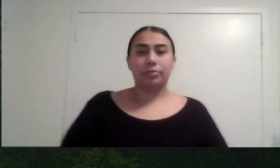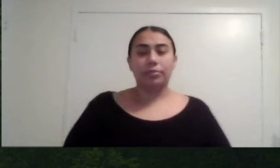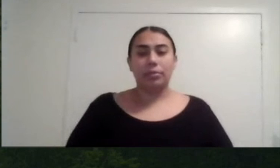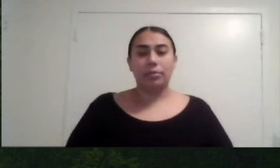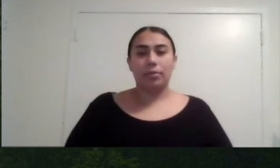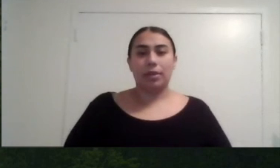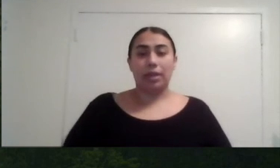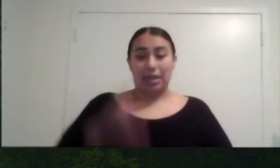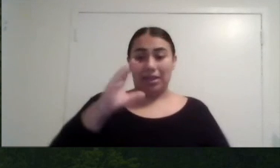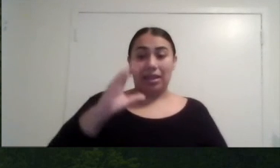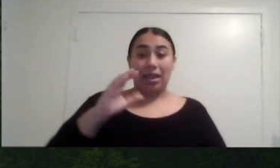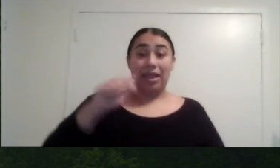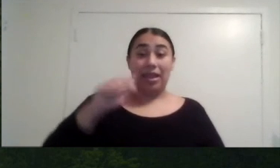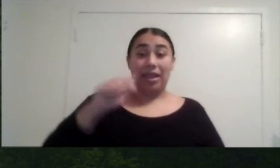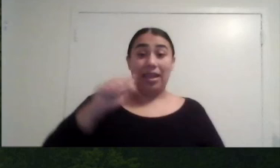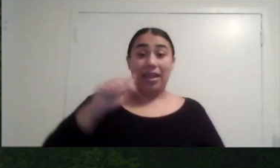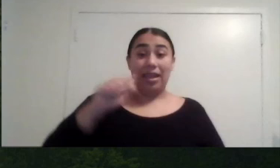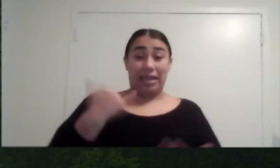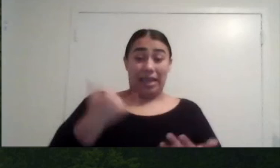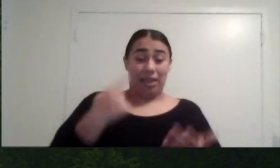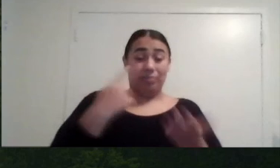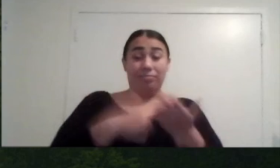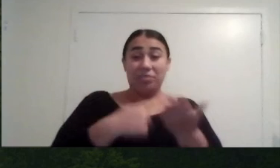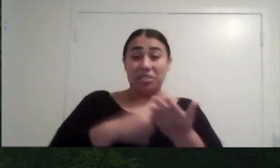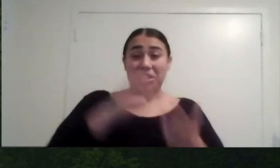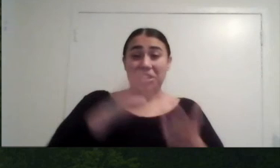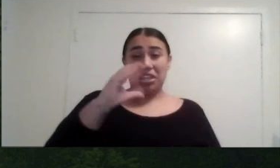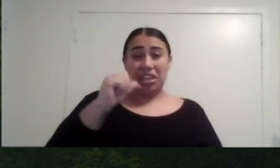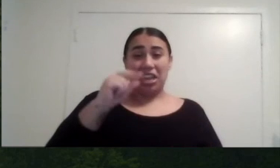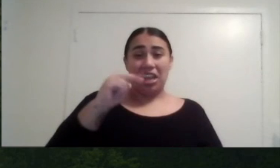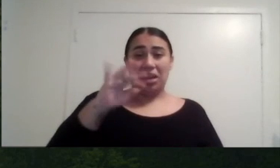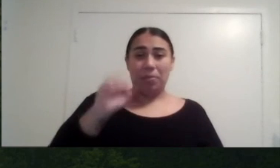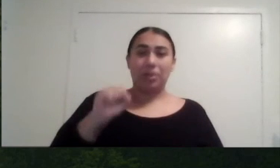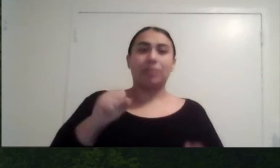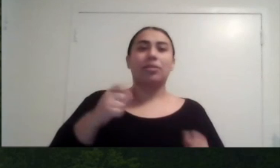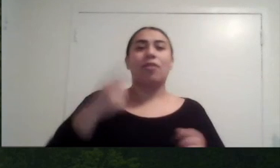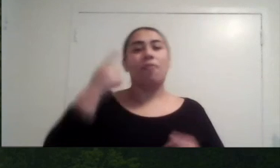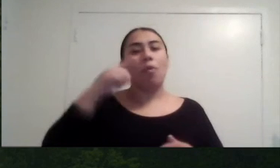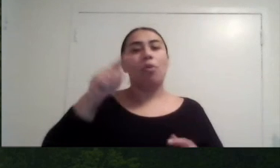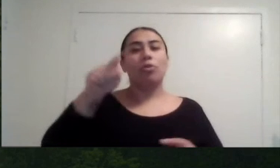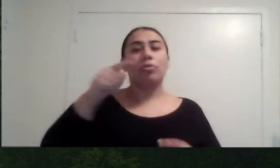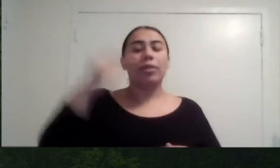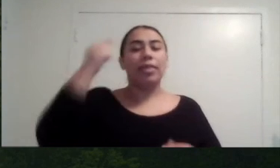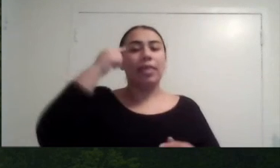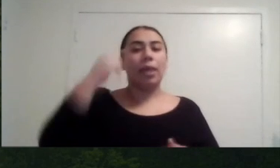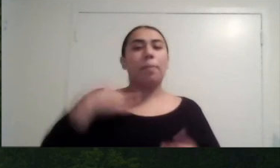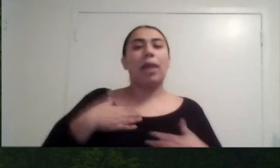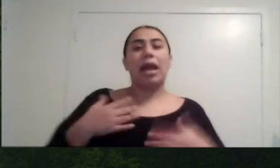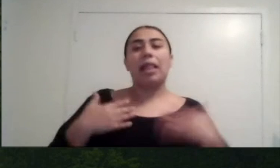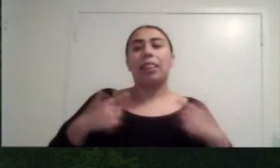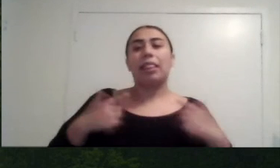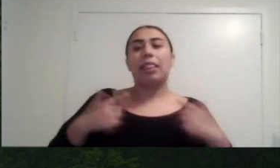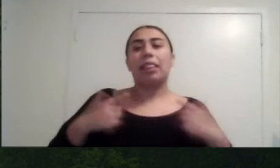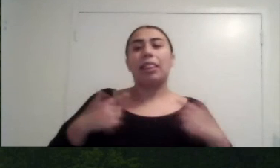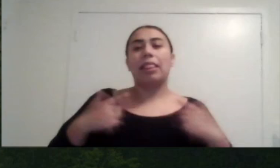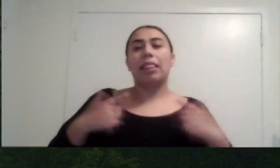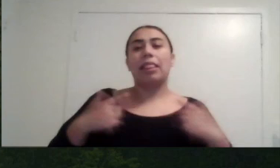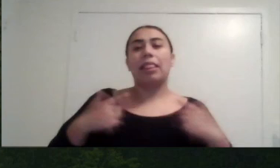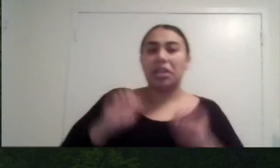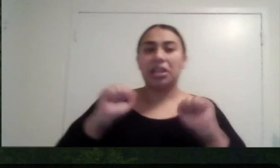area, there could be room for us to use medical cannabis like we use our vitamins. But before we can do that, we need more